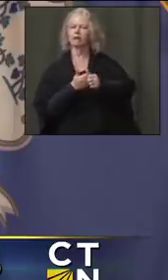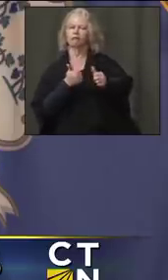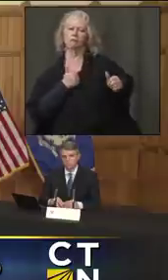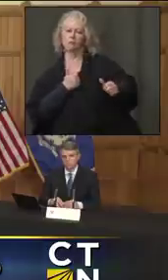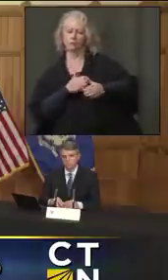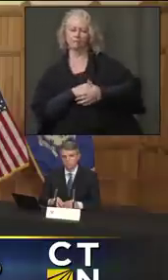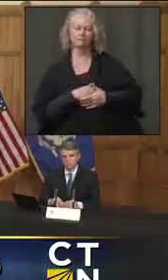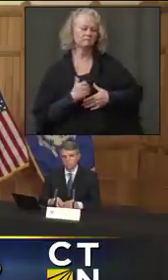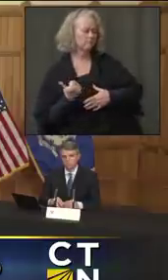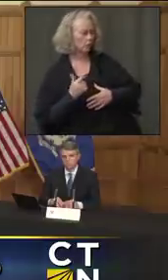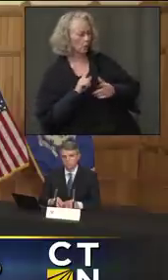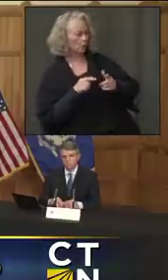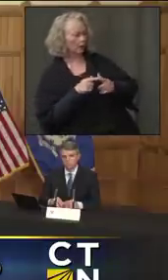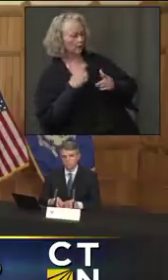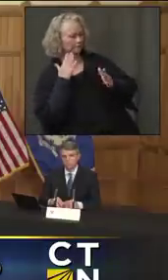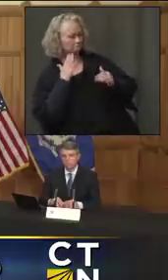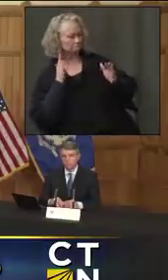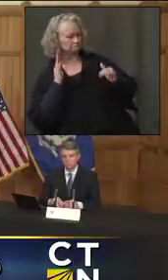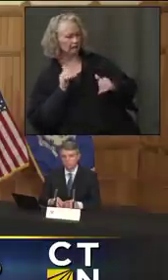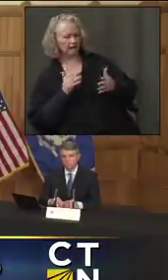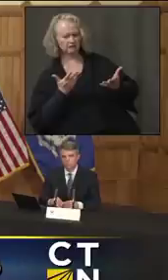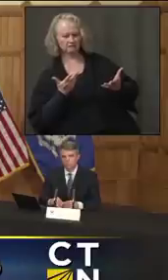When do you expect to bring back